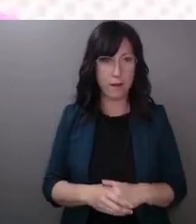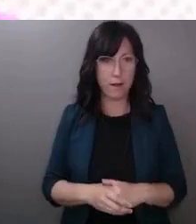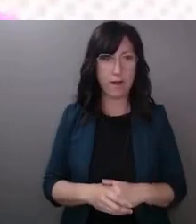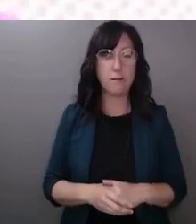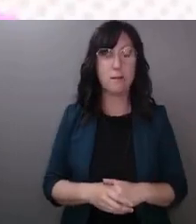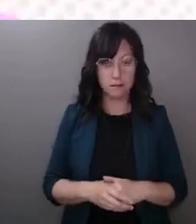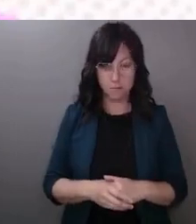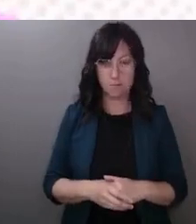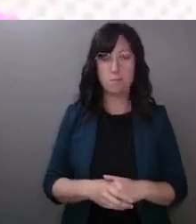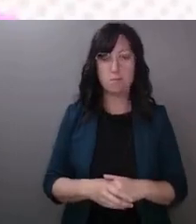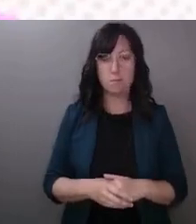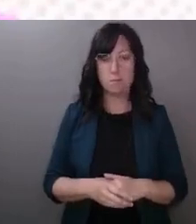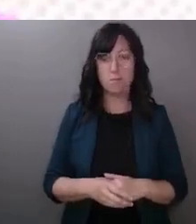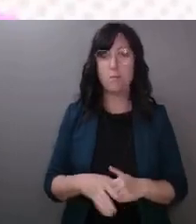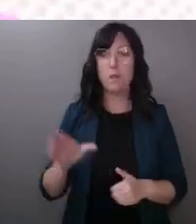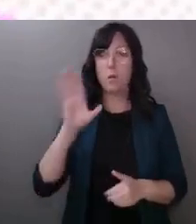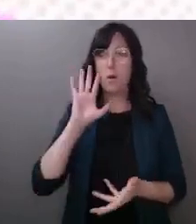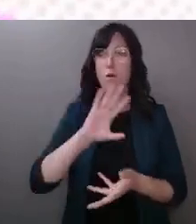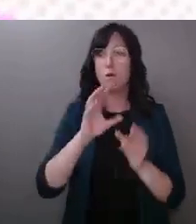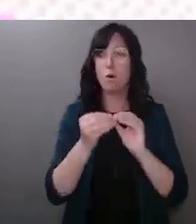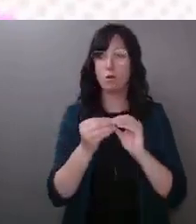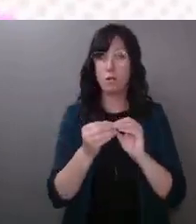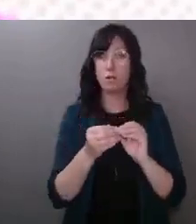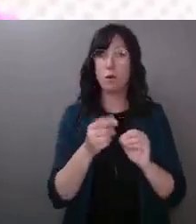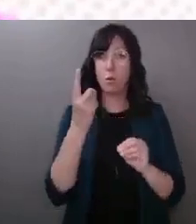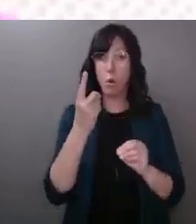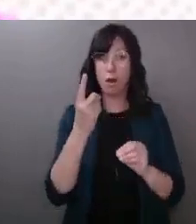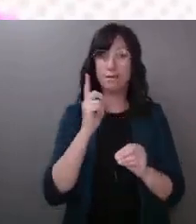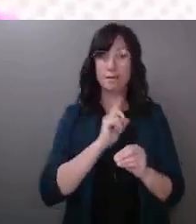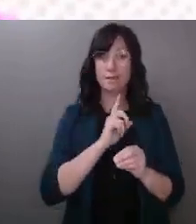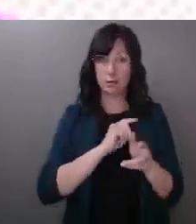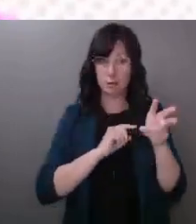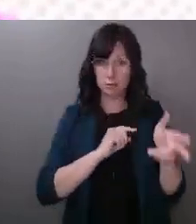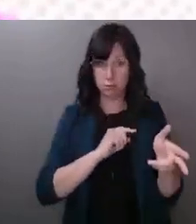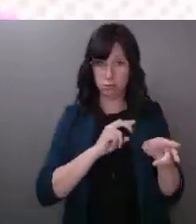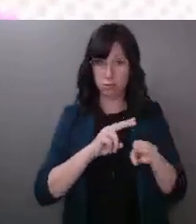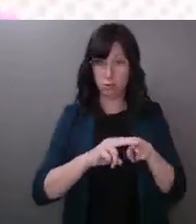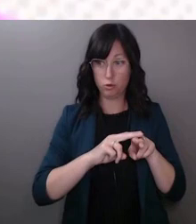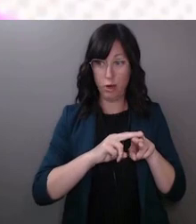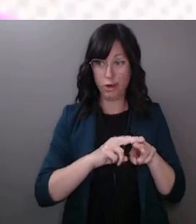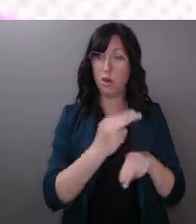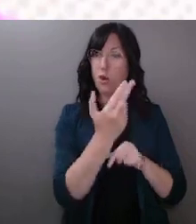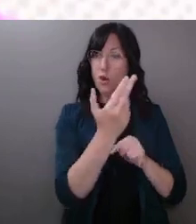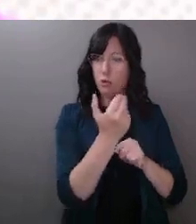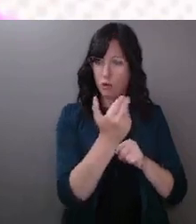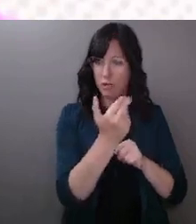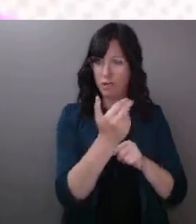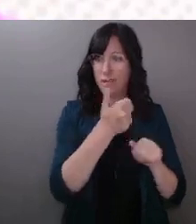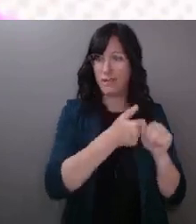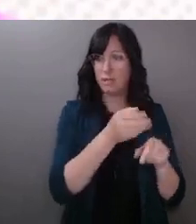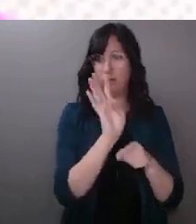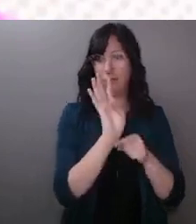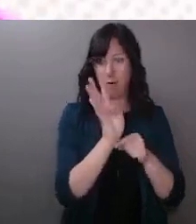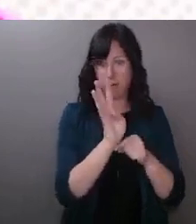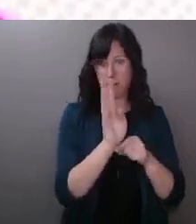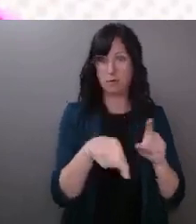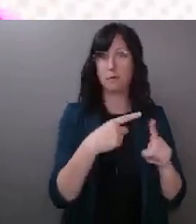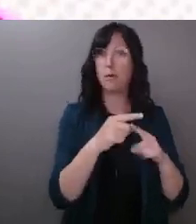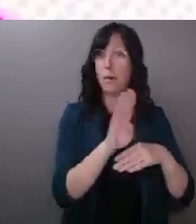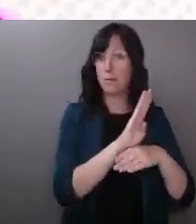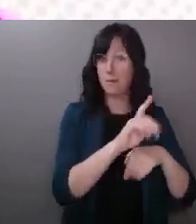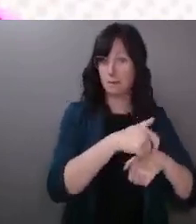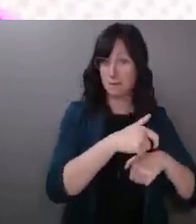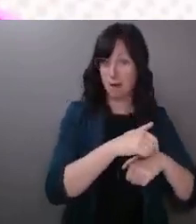that we will have 13 single car trains operating every 4 minutes during peak periods.